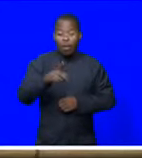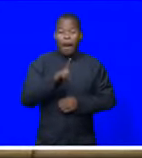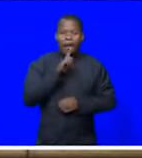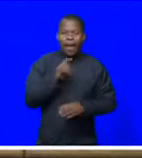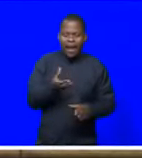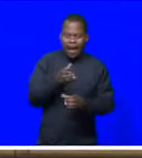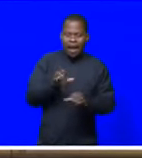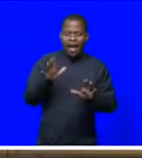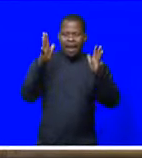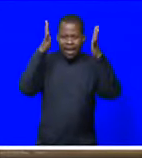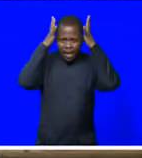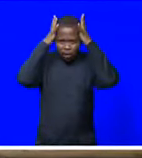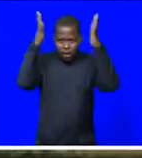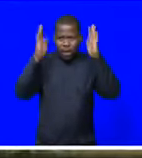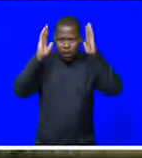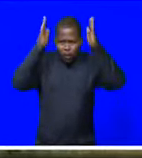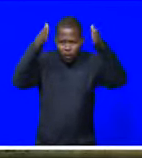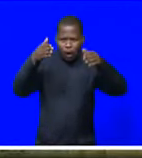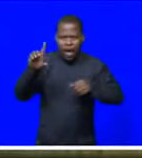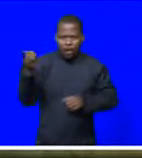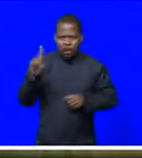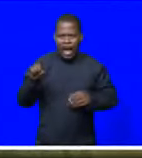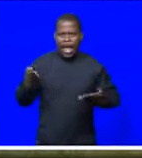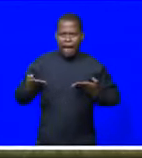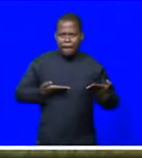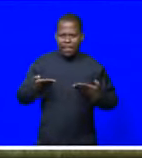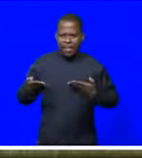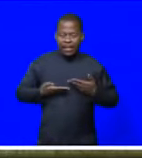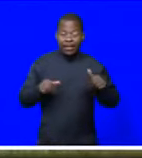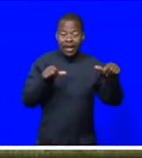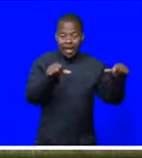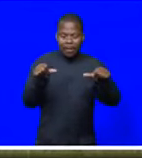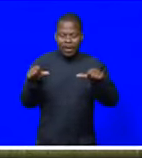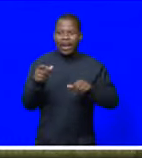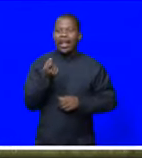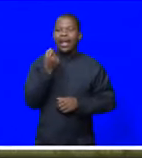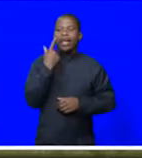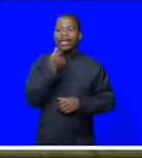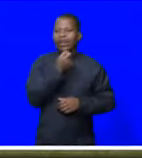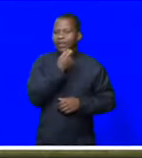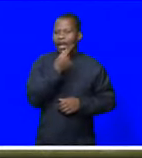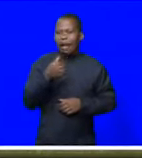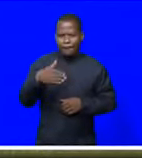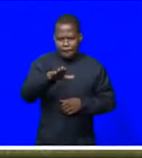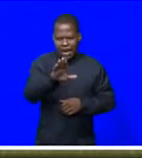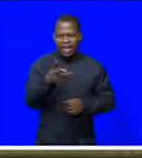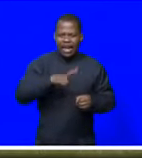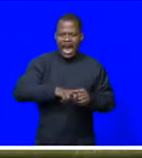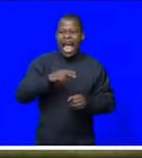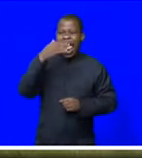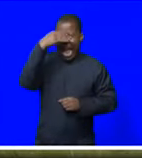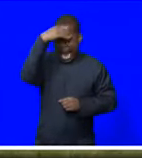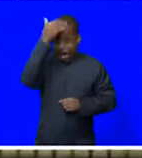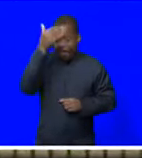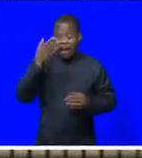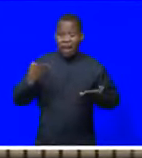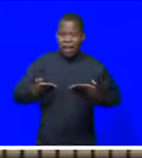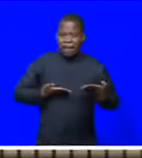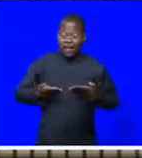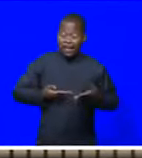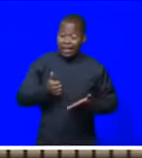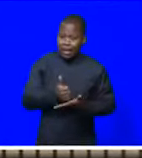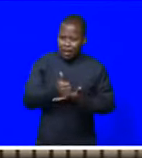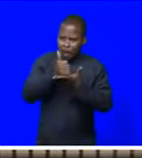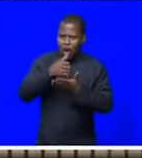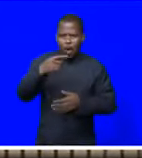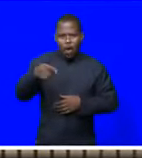continues to make strides to ensure that its ranking improves and businesses work in more conducive